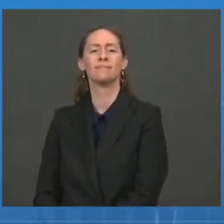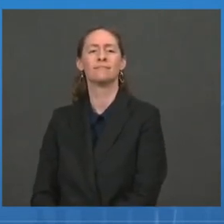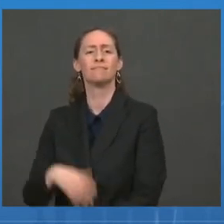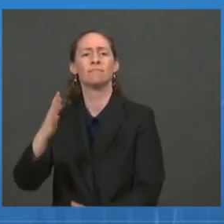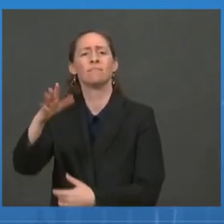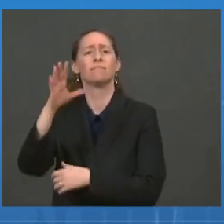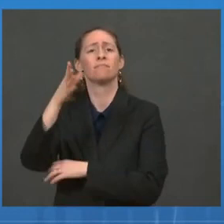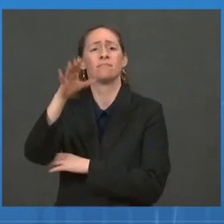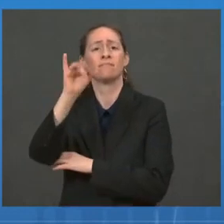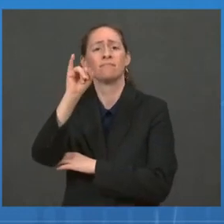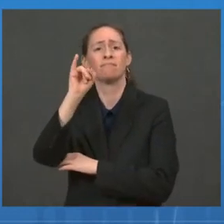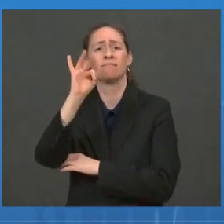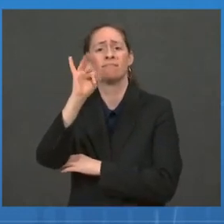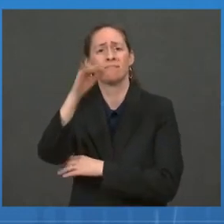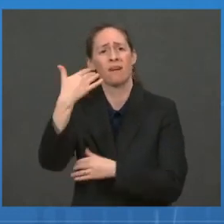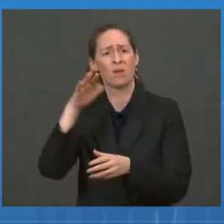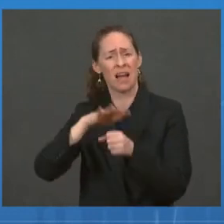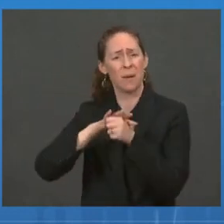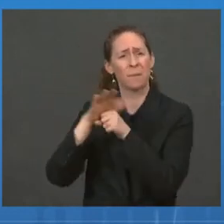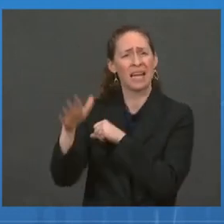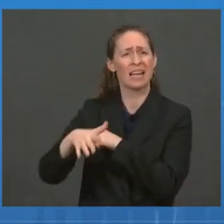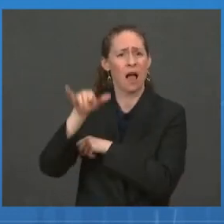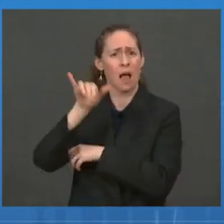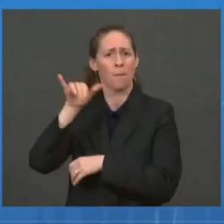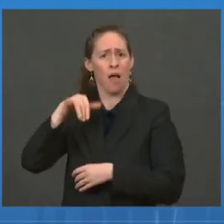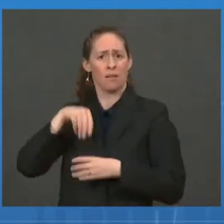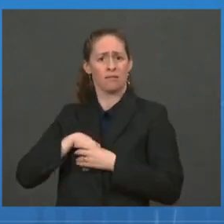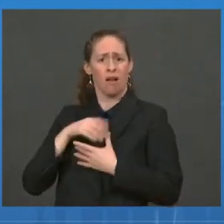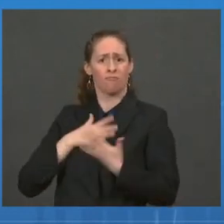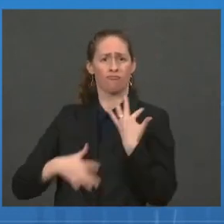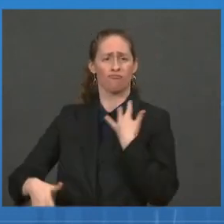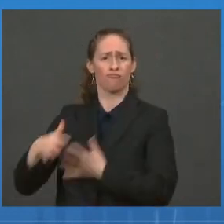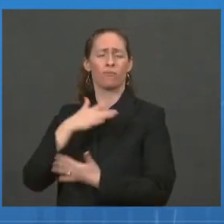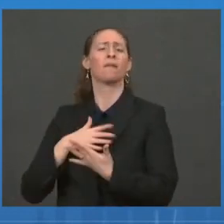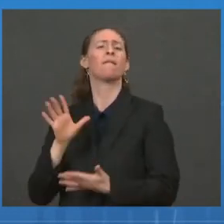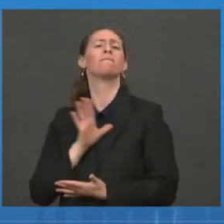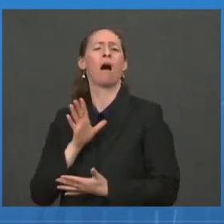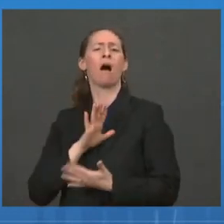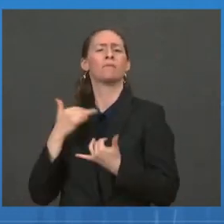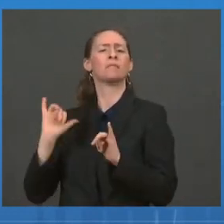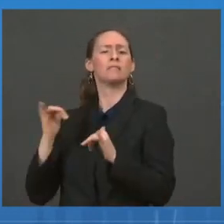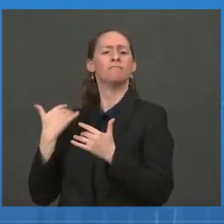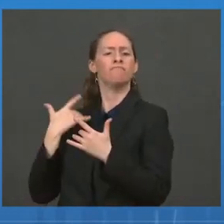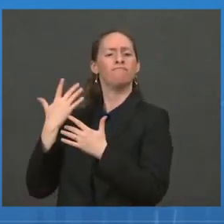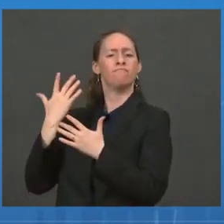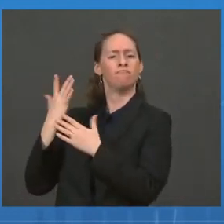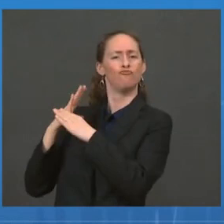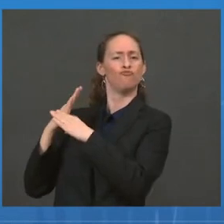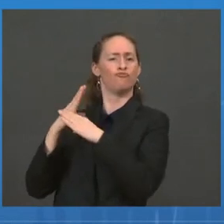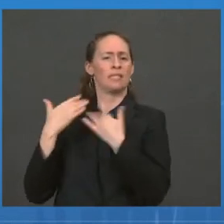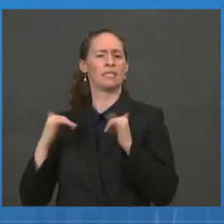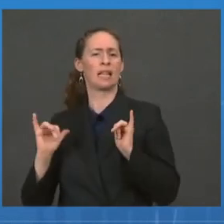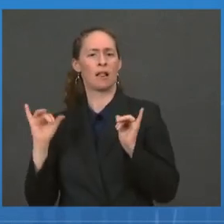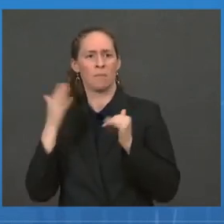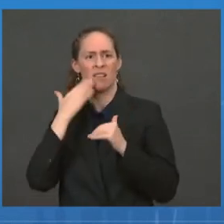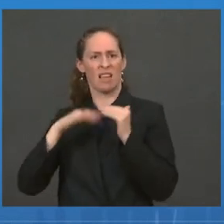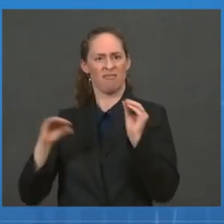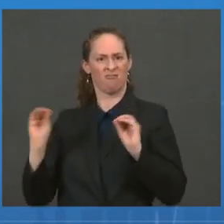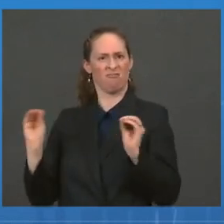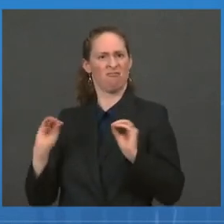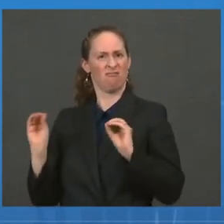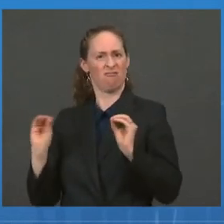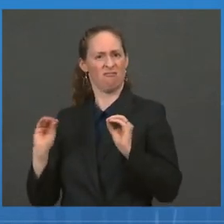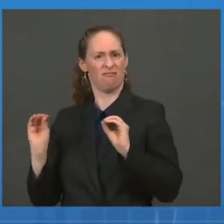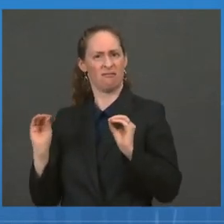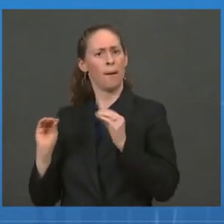usually most manifested in protection against severe disease that leads to hospitalization so when we